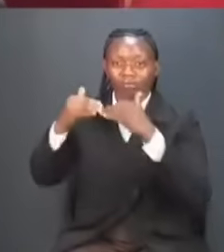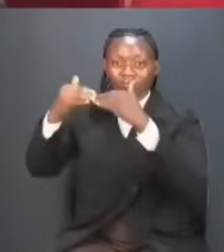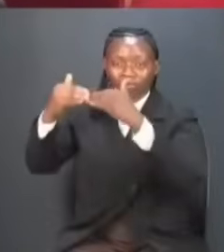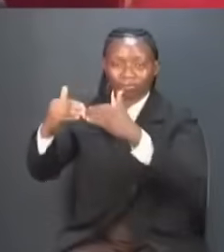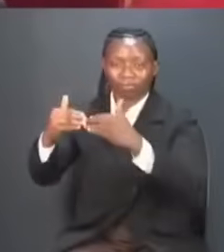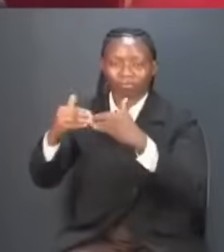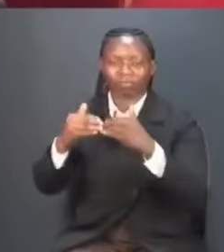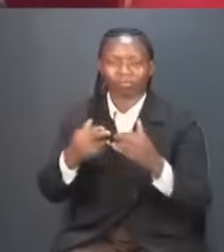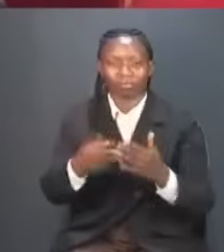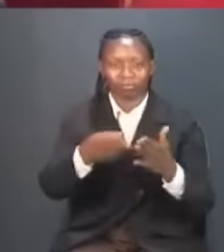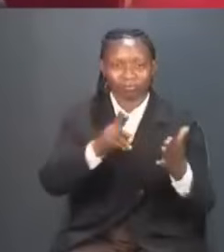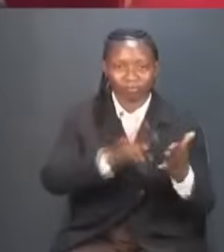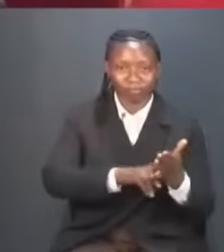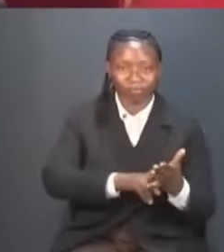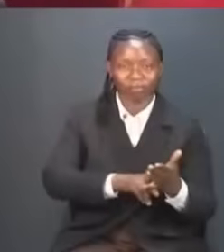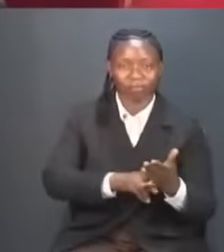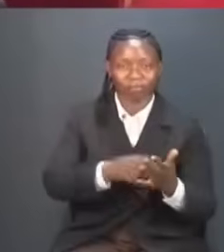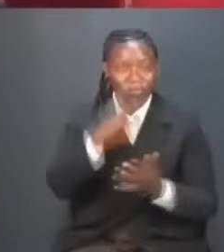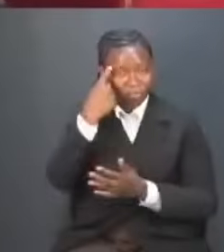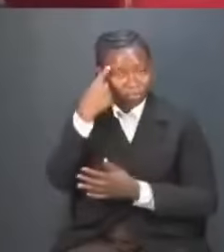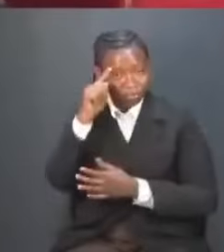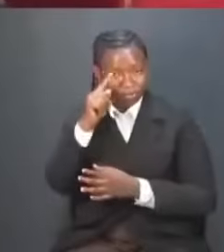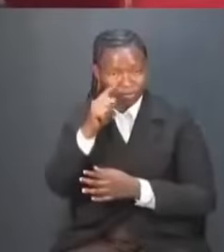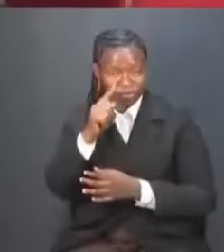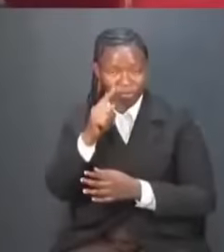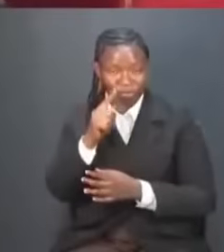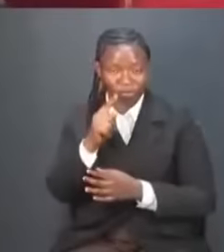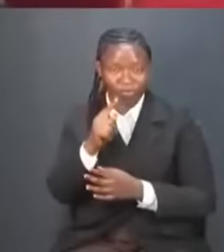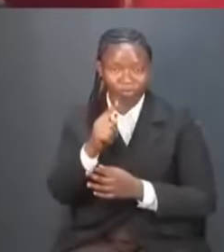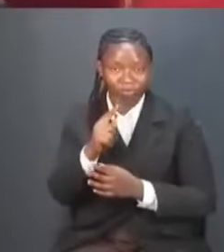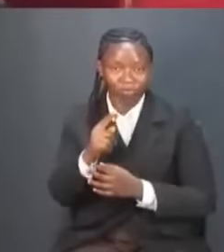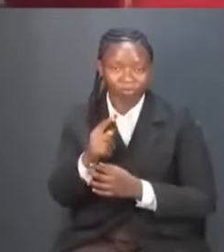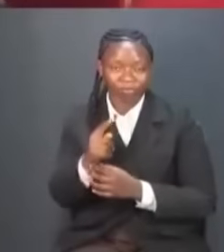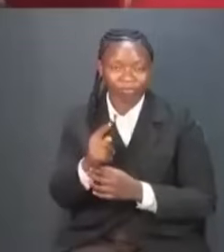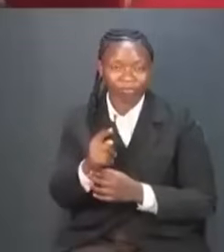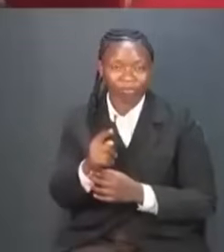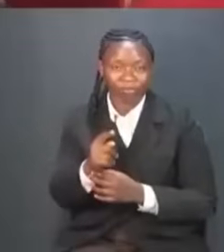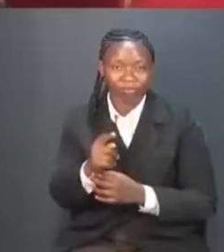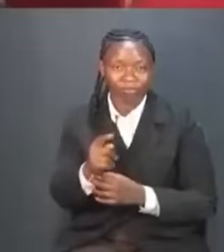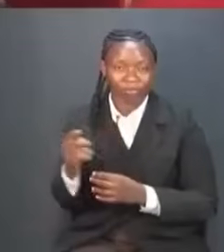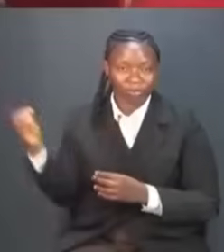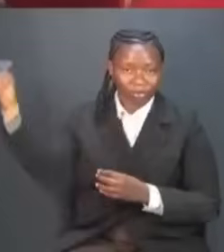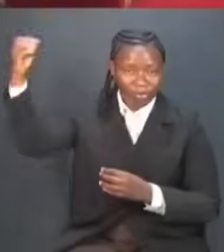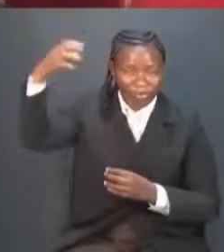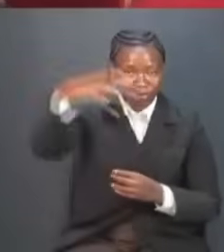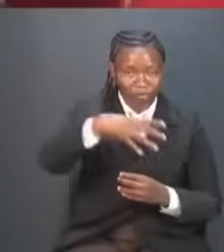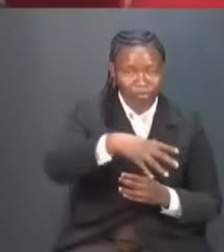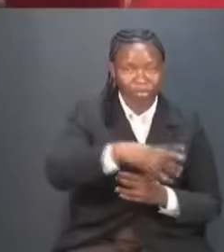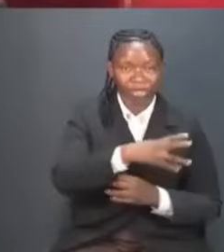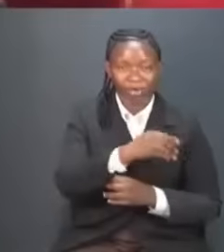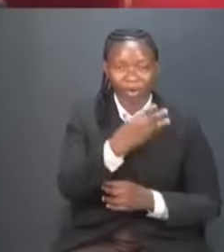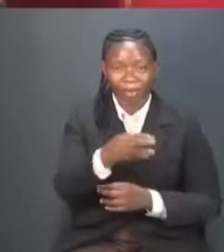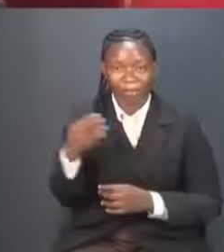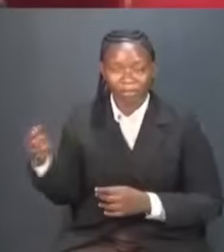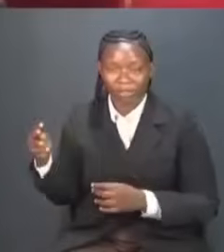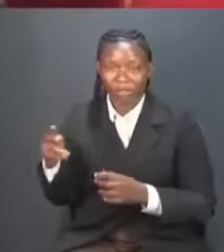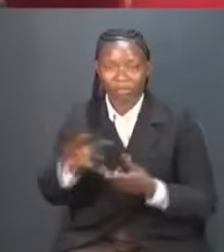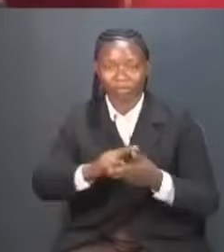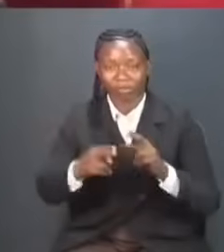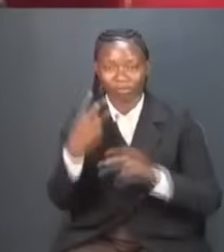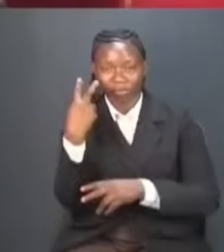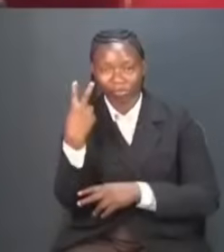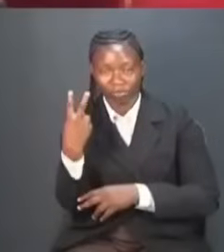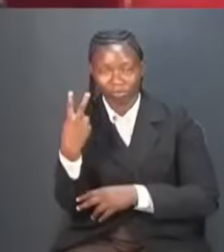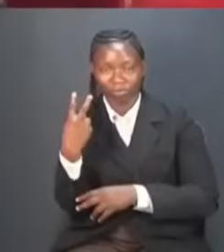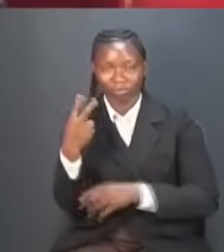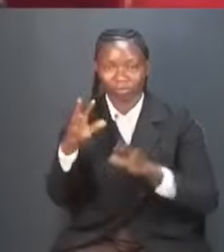quarantine regulations for imported plants and planting materials. Number 2,